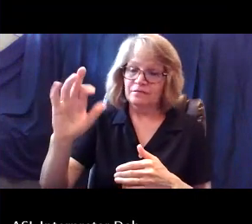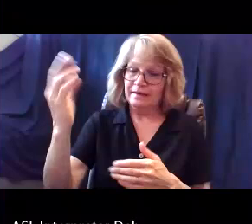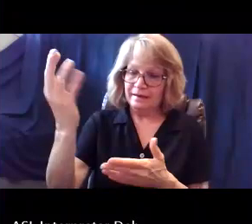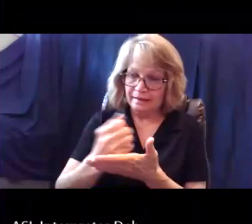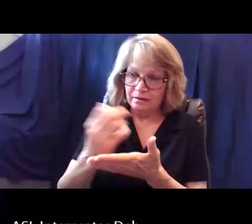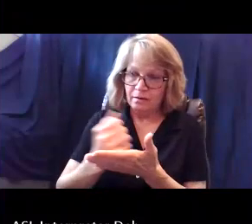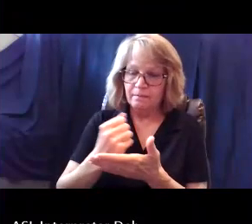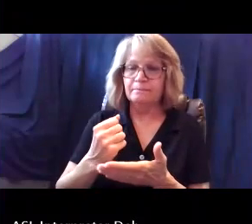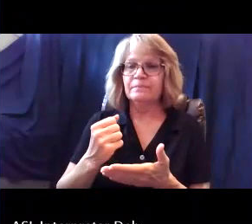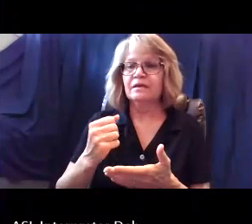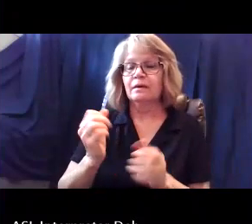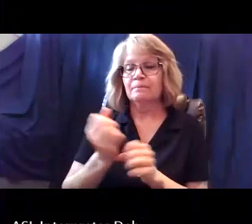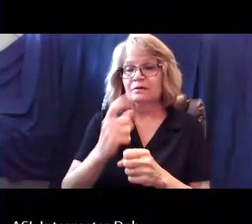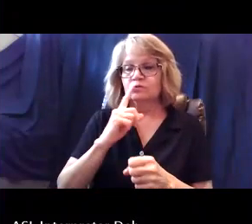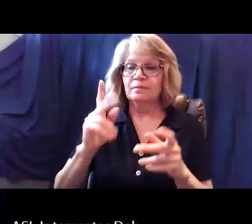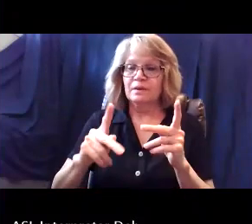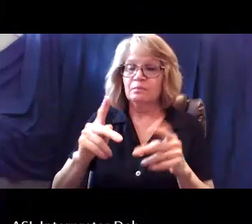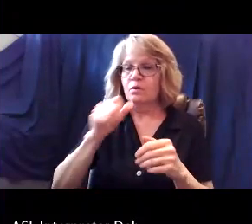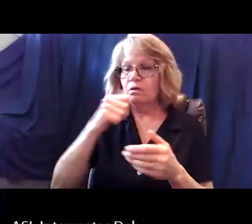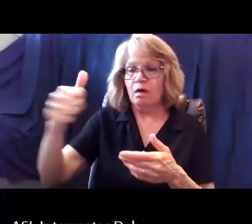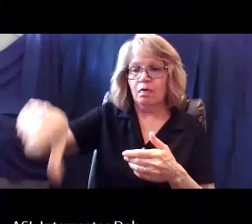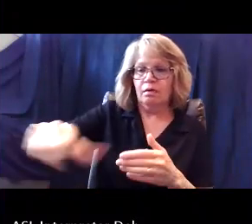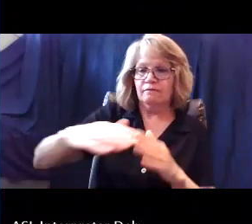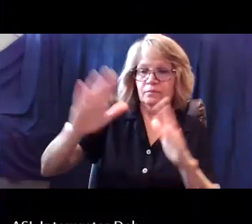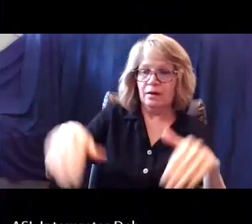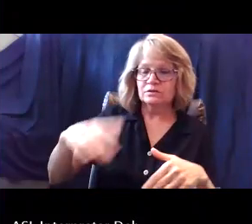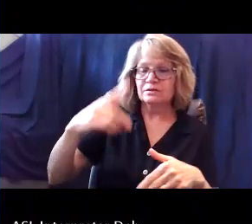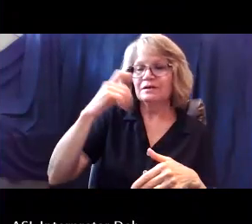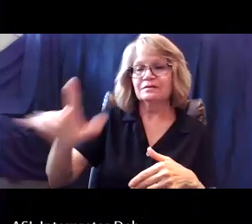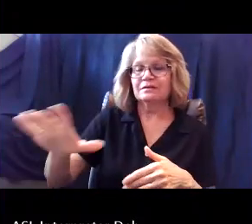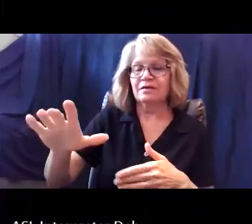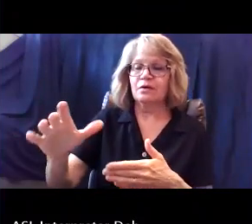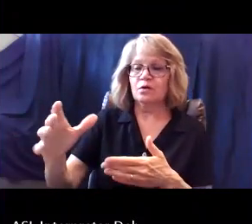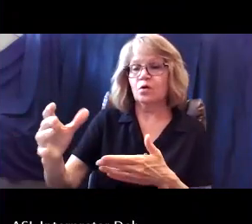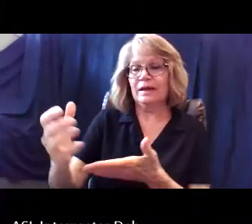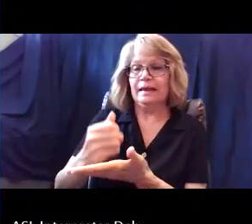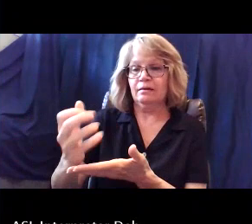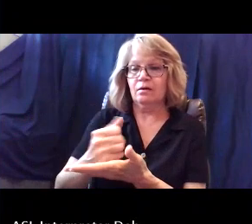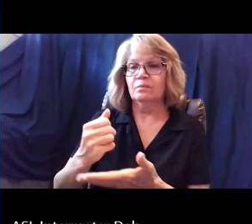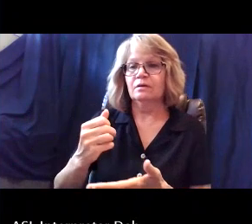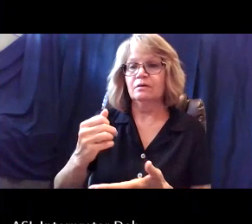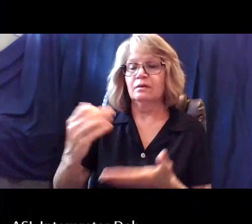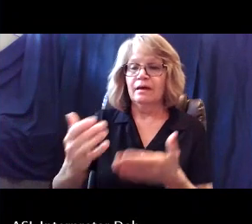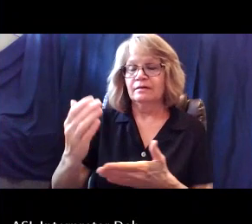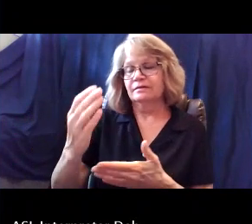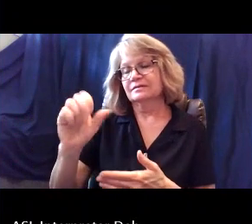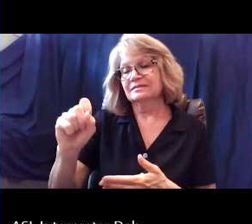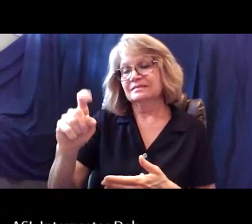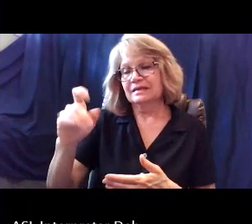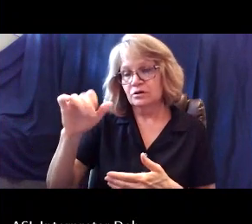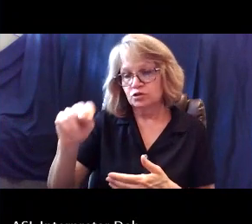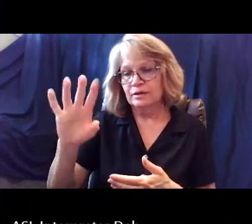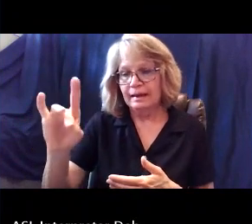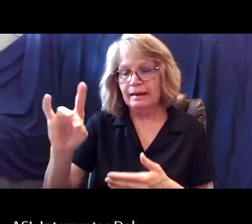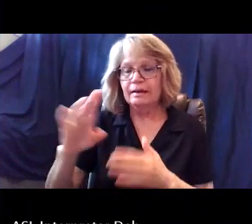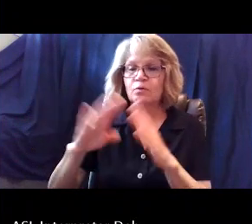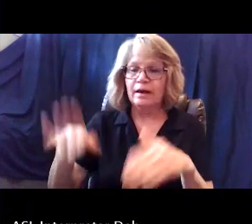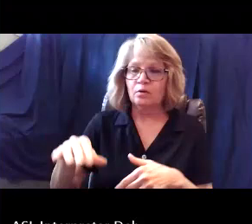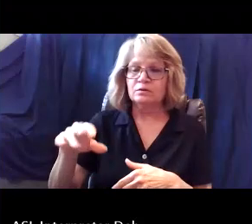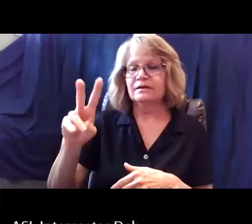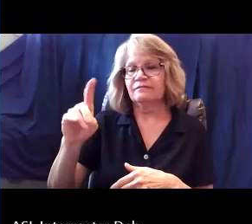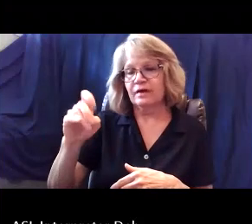people are not turned away from housing opportunities because of their source of lawful income, such as a Section 8 or housing choice voucher, alimony,